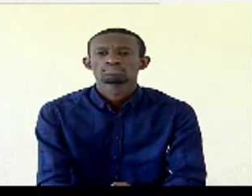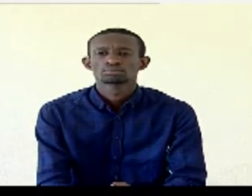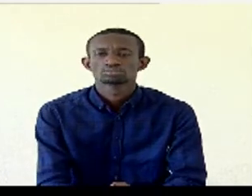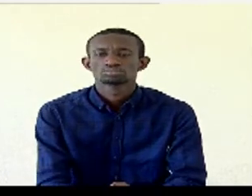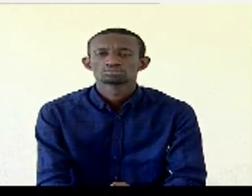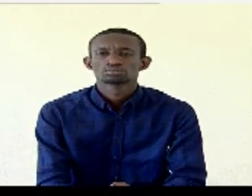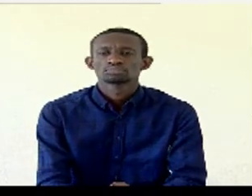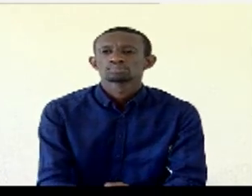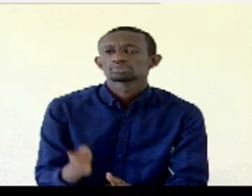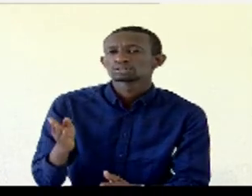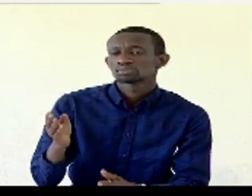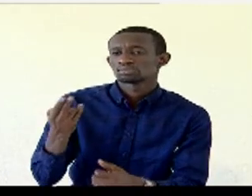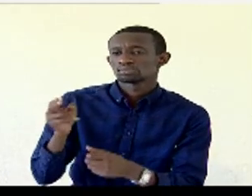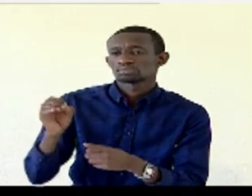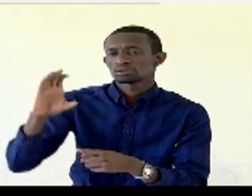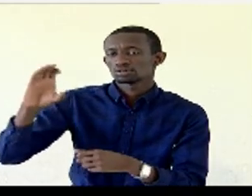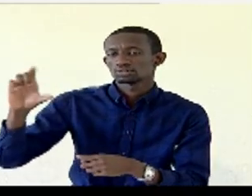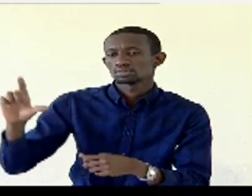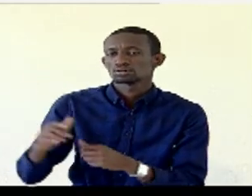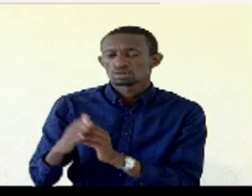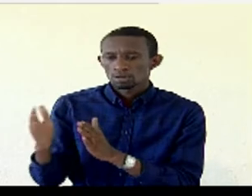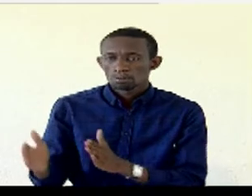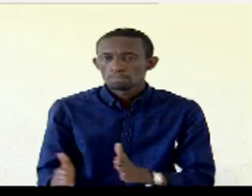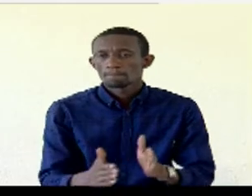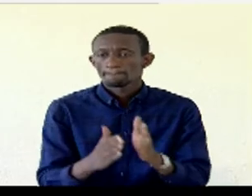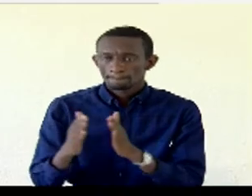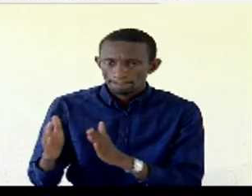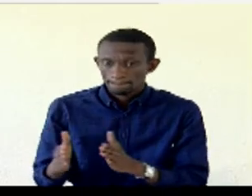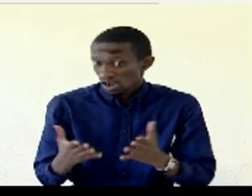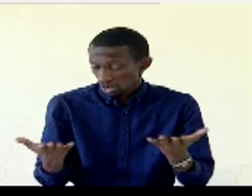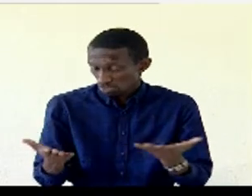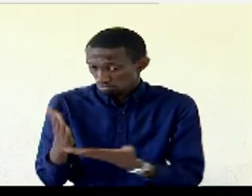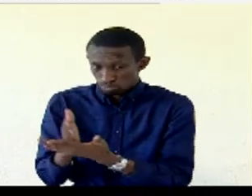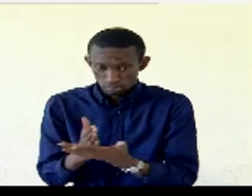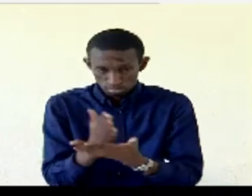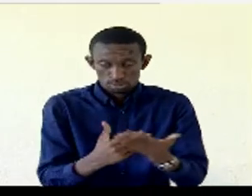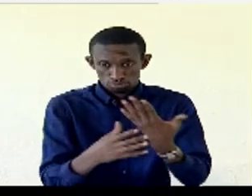This is it when cells are dividing. They prepare their threads along which to divide.